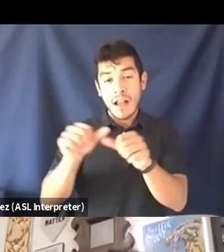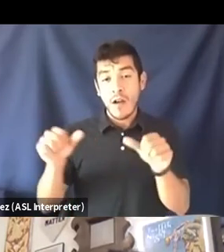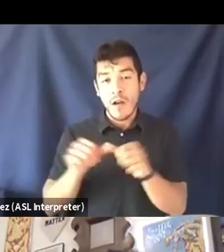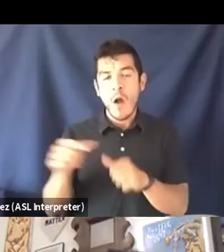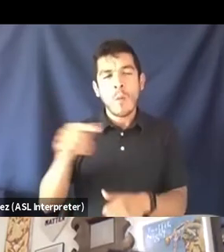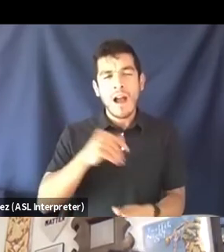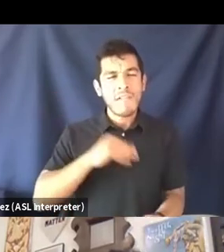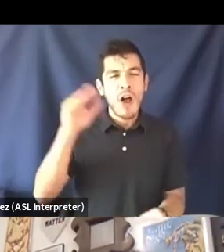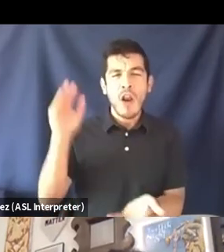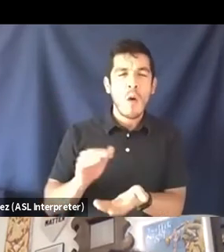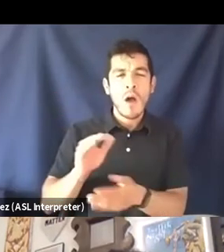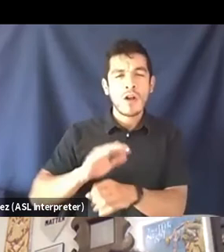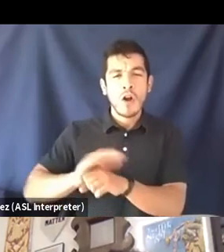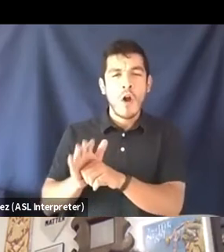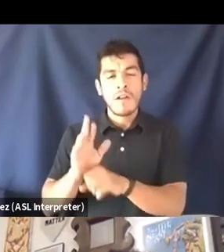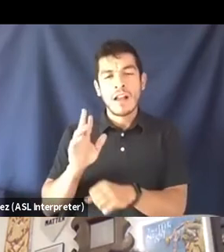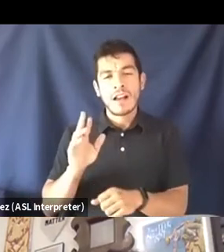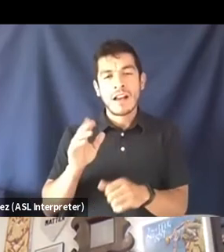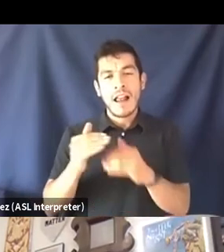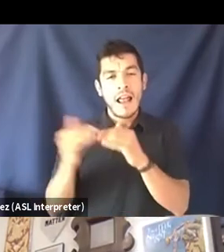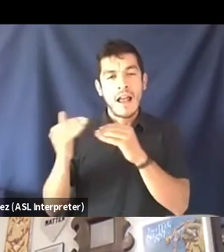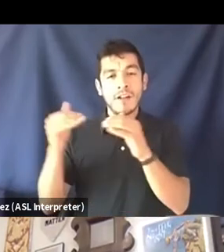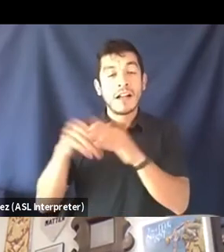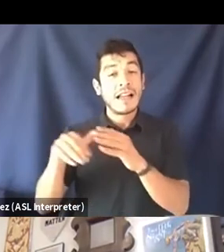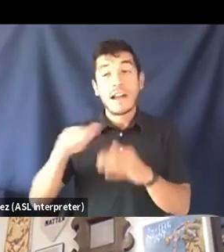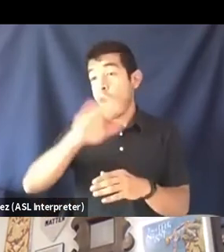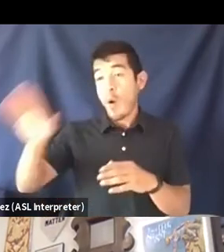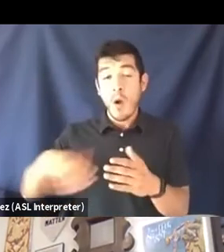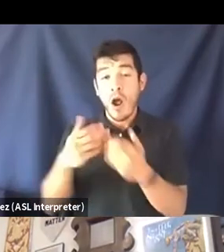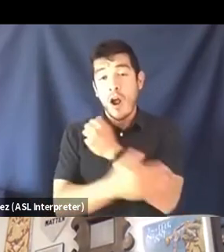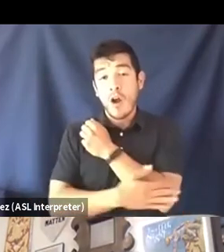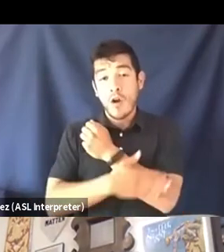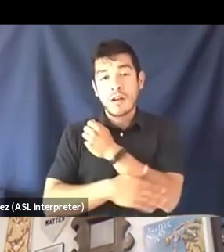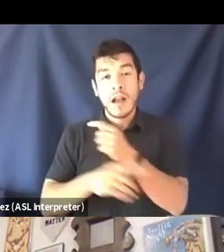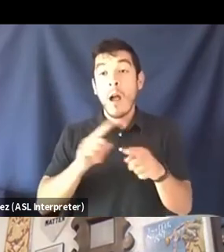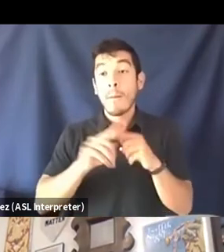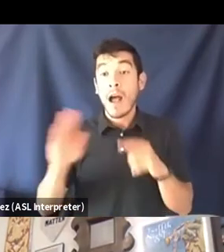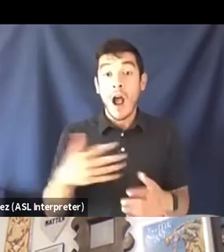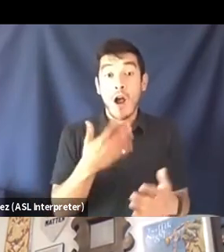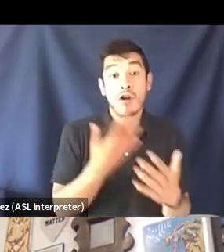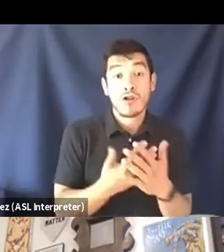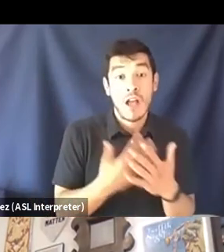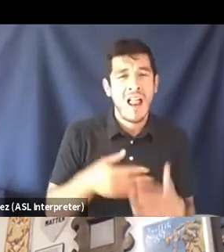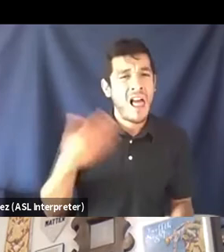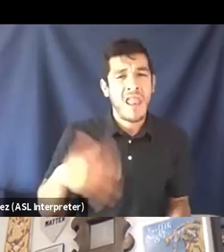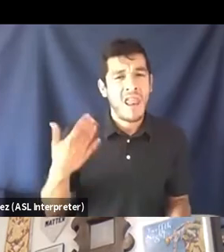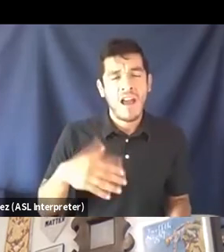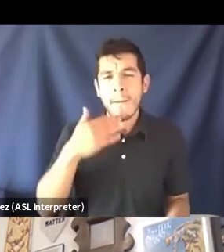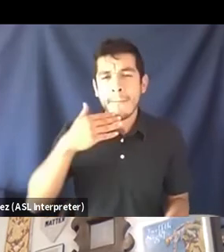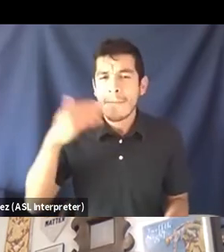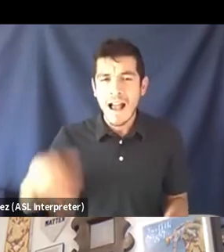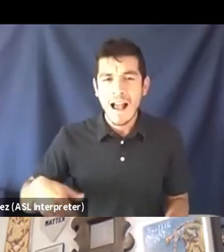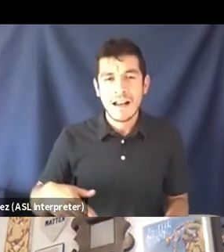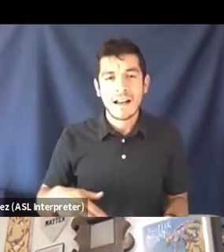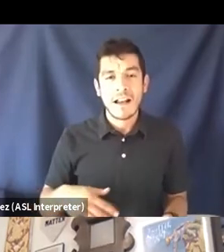country. But our jails and our prisons are crisis points. And we're even sort of fudging the data